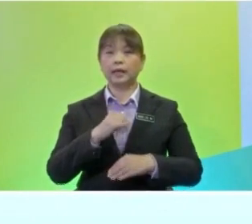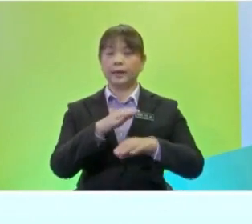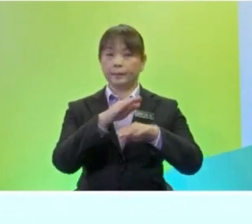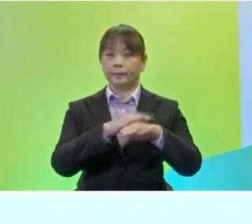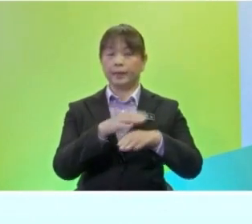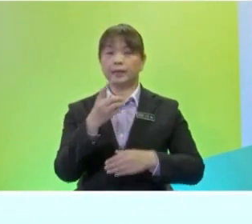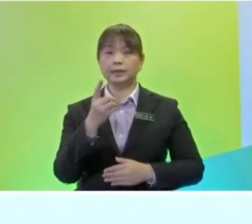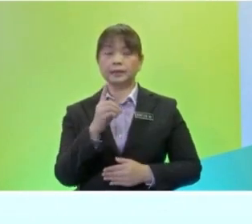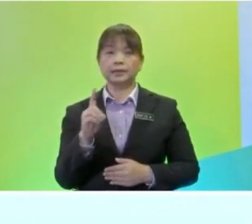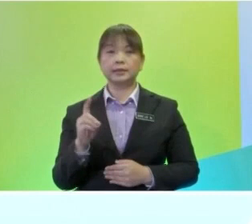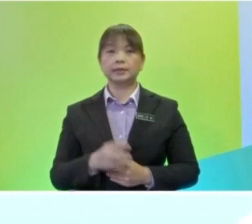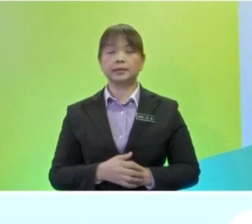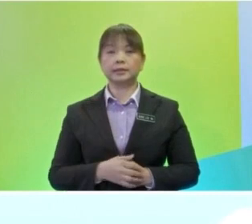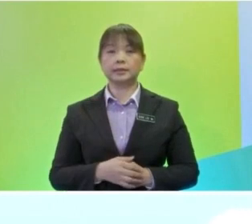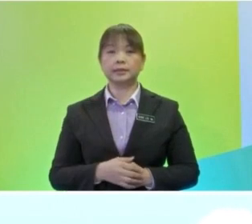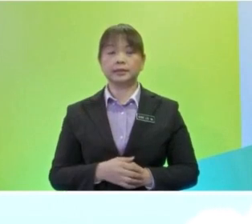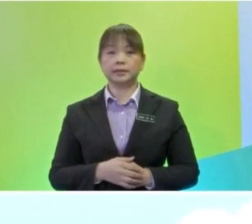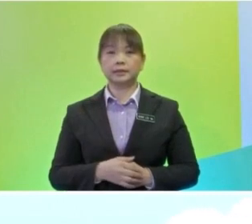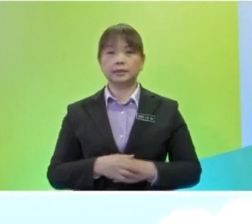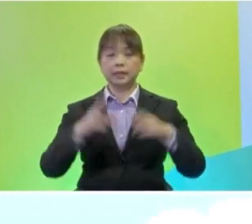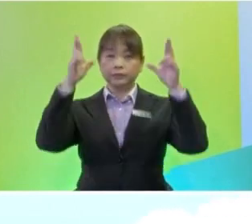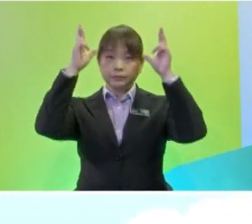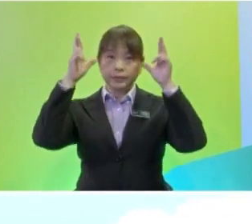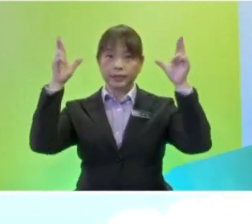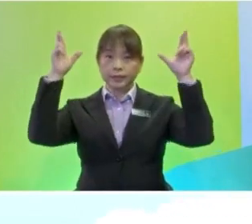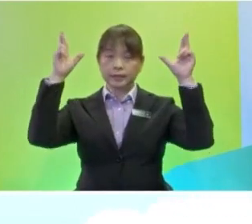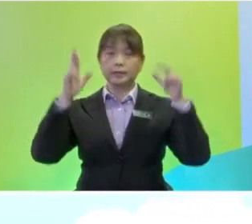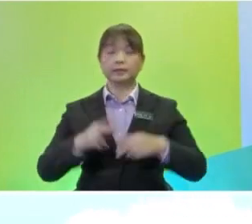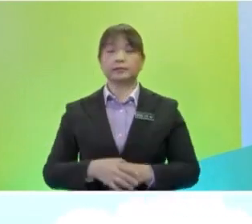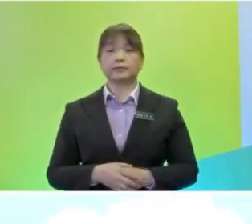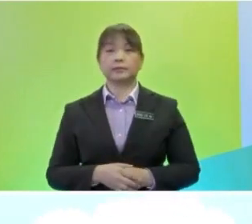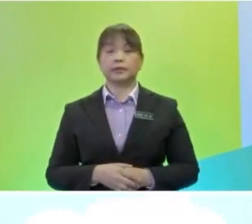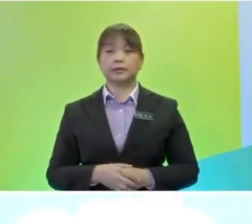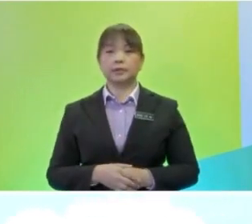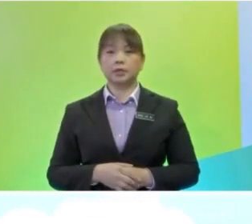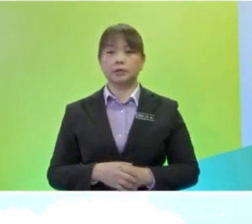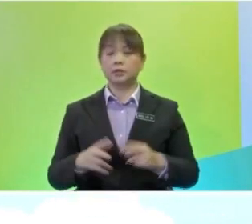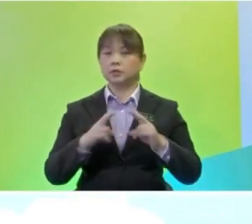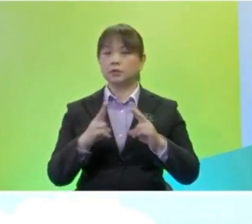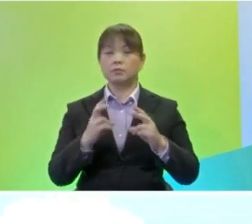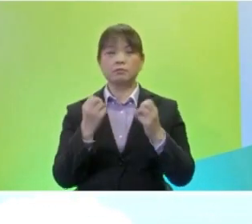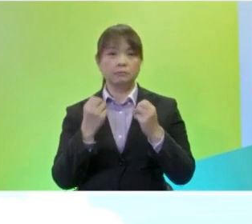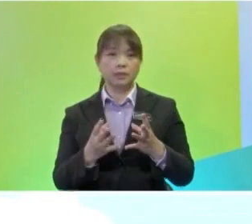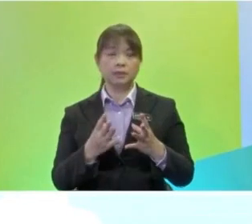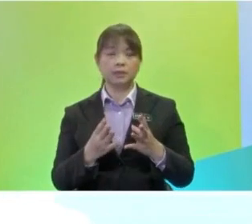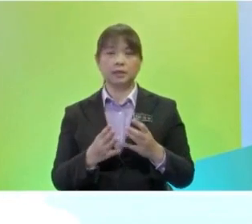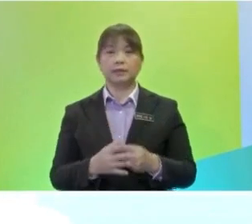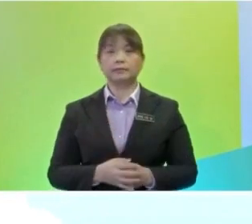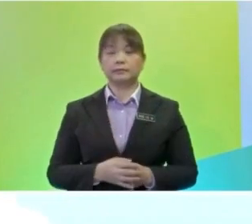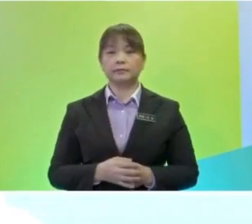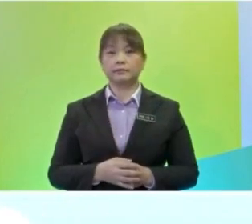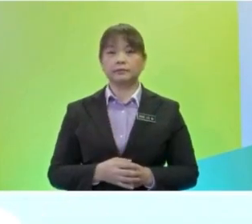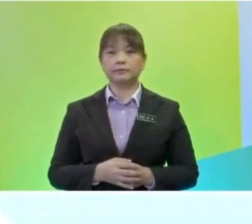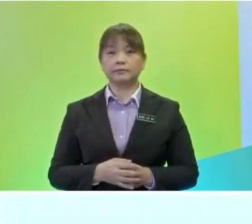the friendliest reindeer at a reindeer farm. It's so much fun. Wow, excellent. He added, it's so